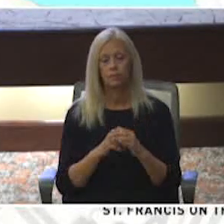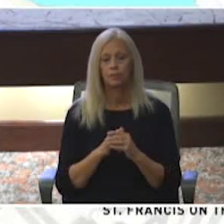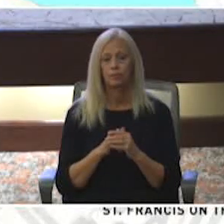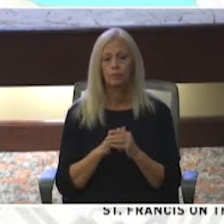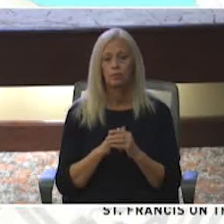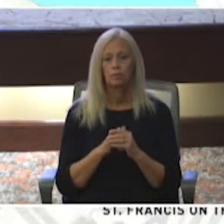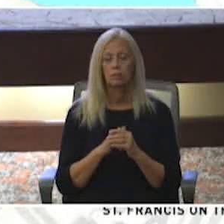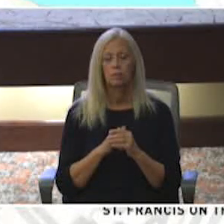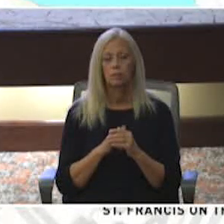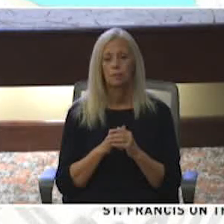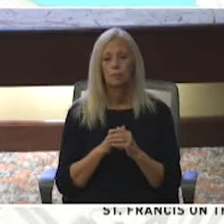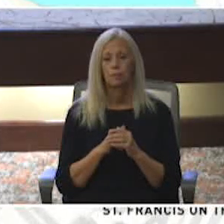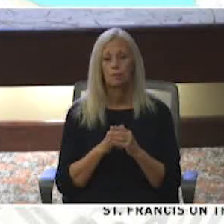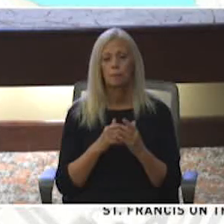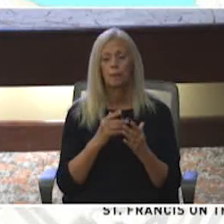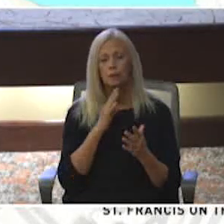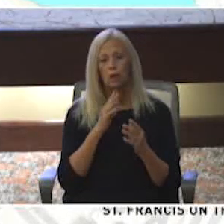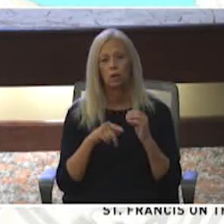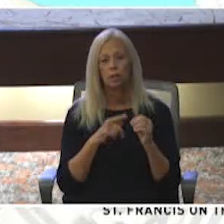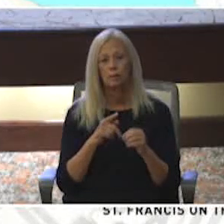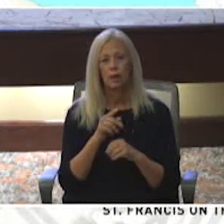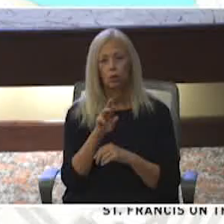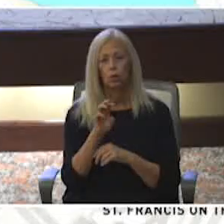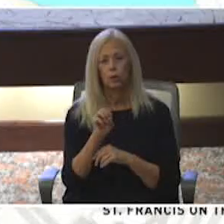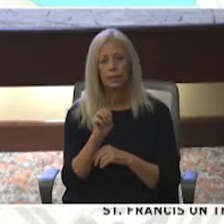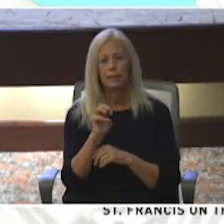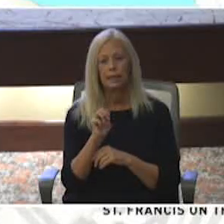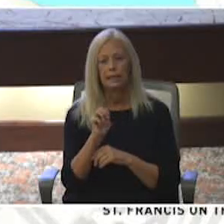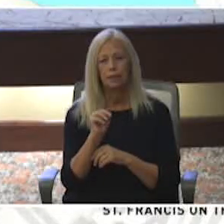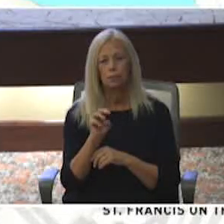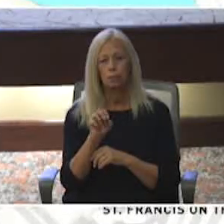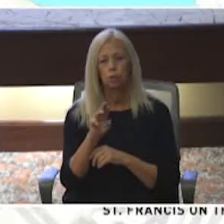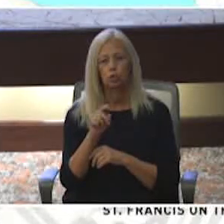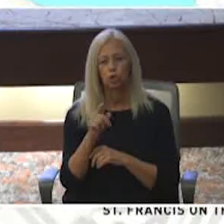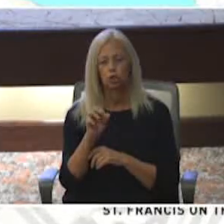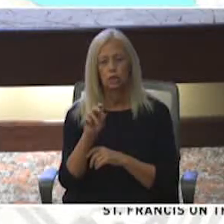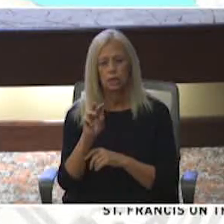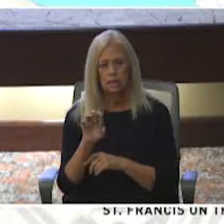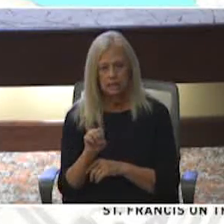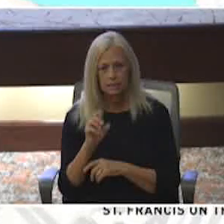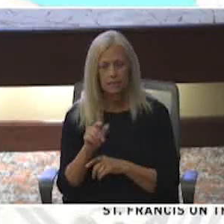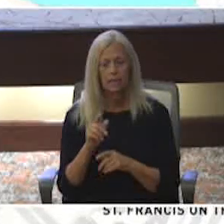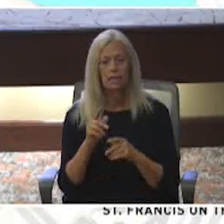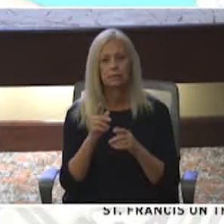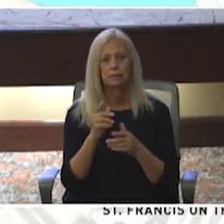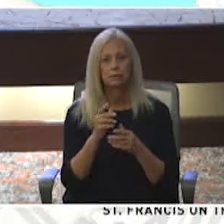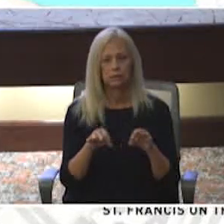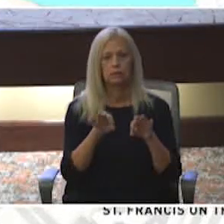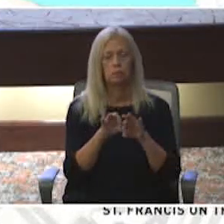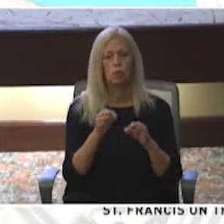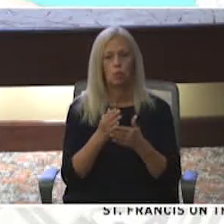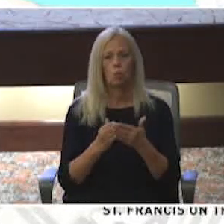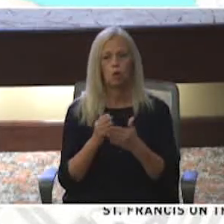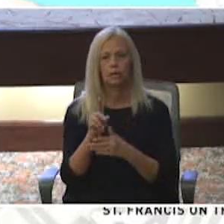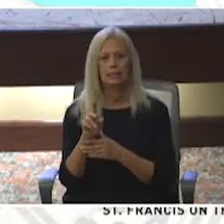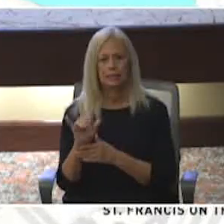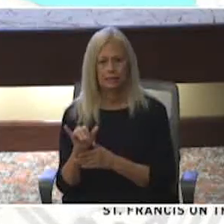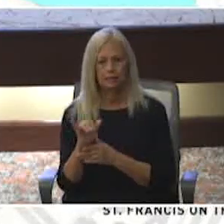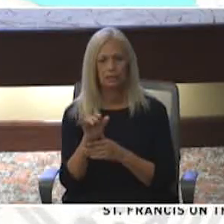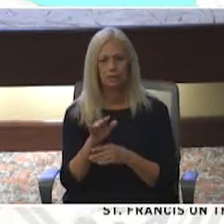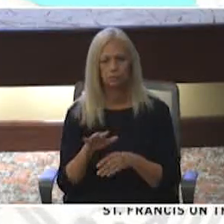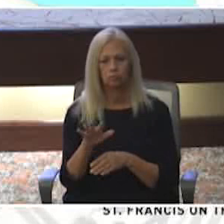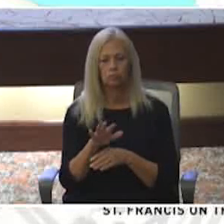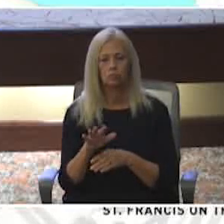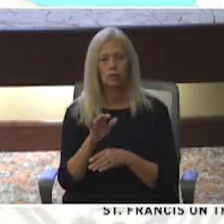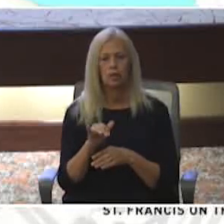talk about the reemergence of the Barron's Branch Creekway as a key part of that district. You talk about the reconstruction of the